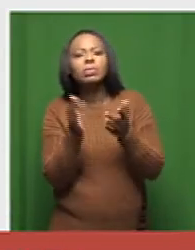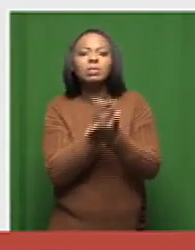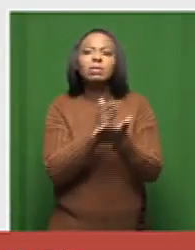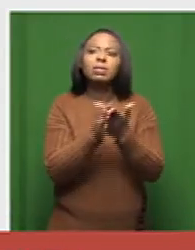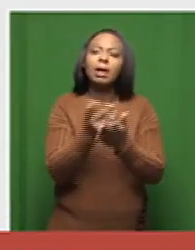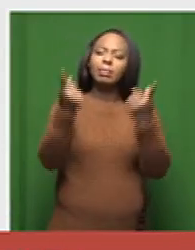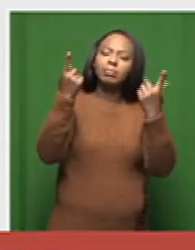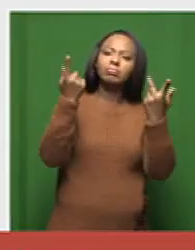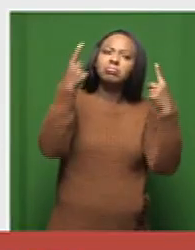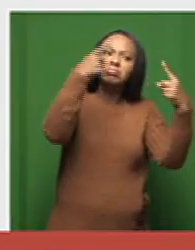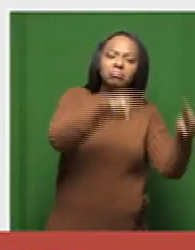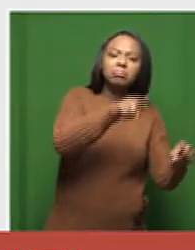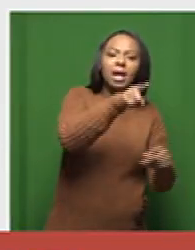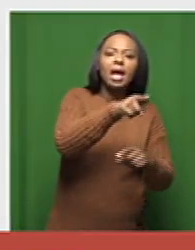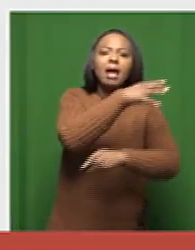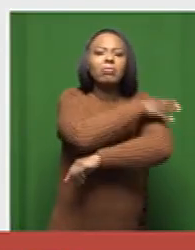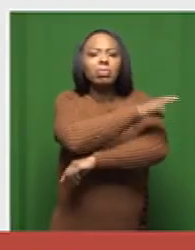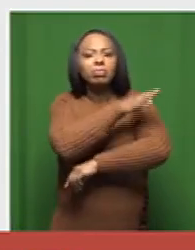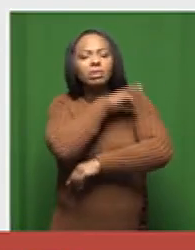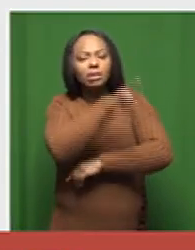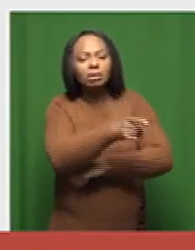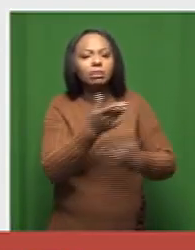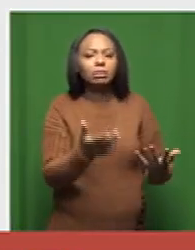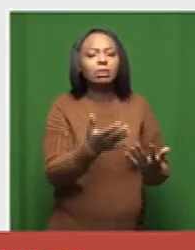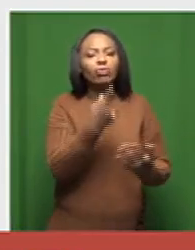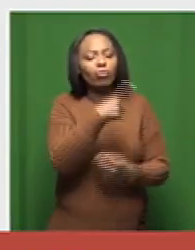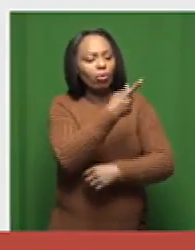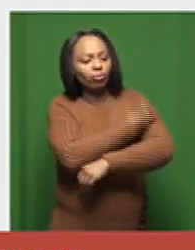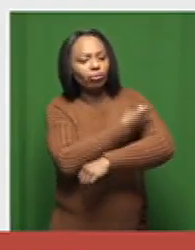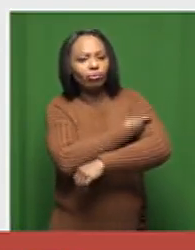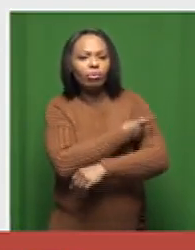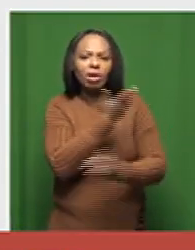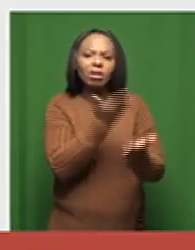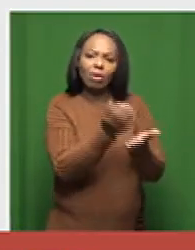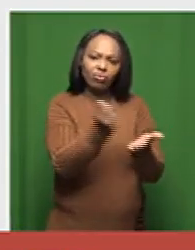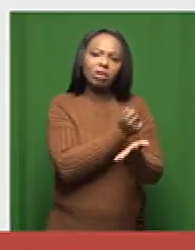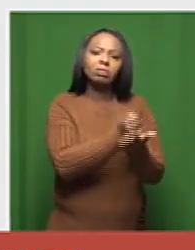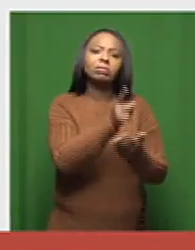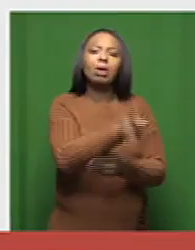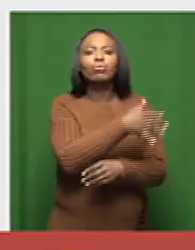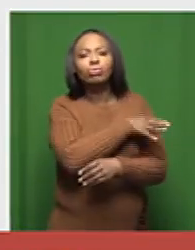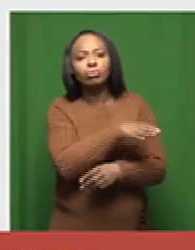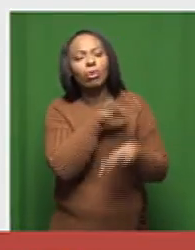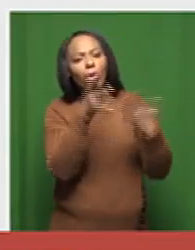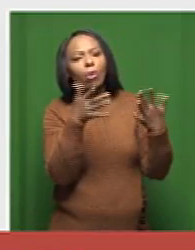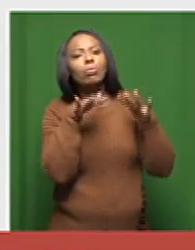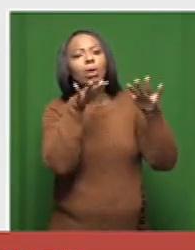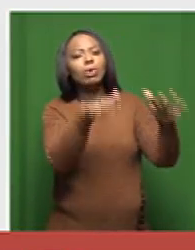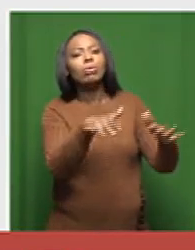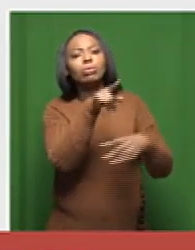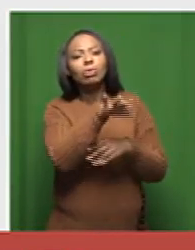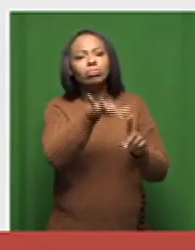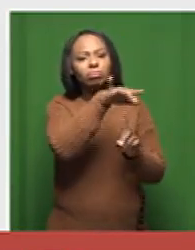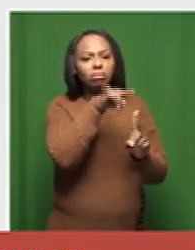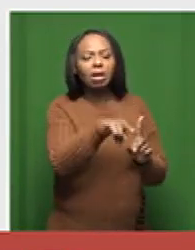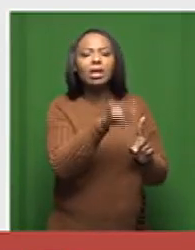sites for vaccination, and they get registered there. And if there isn't a long queue, there you may well be